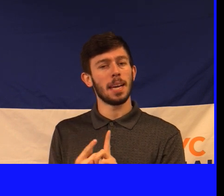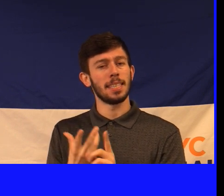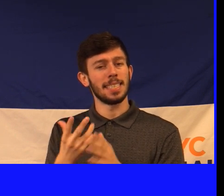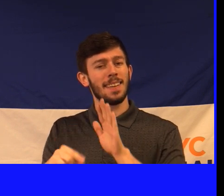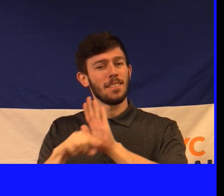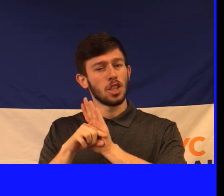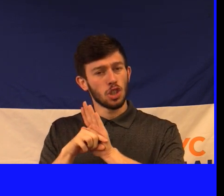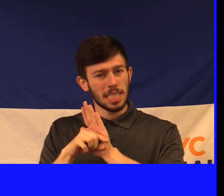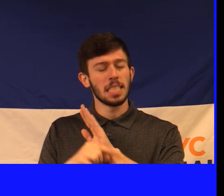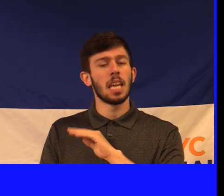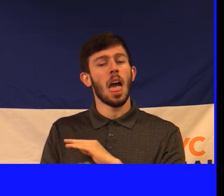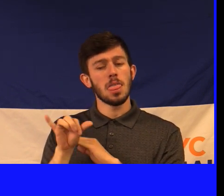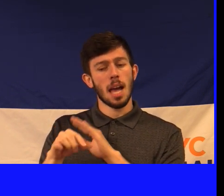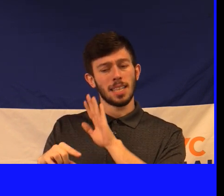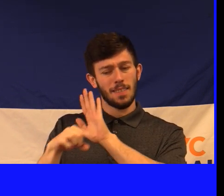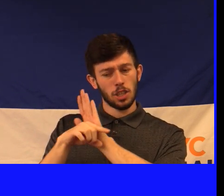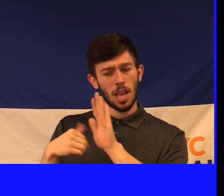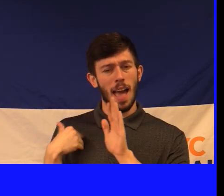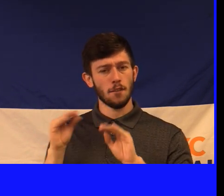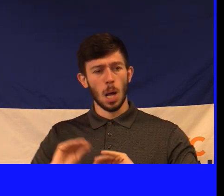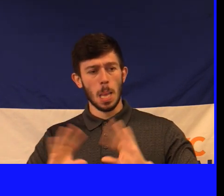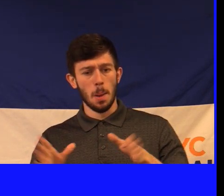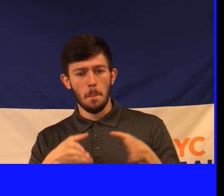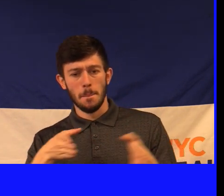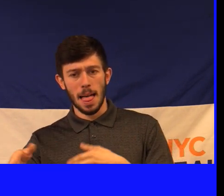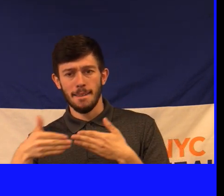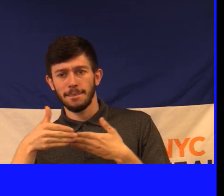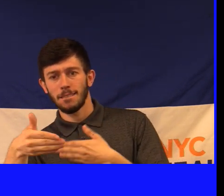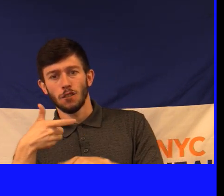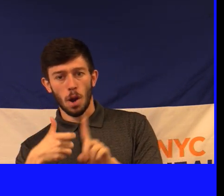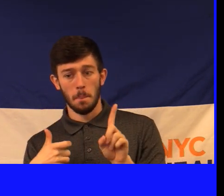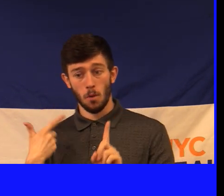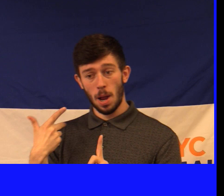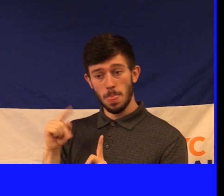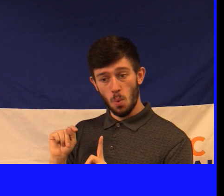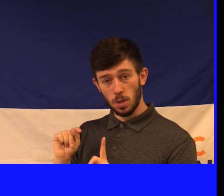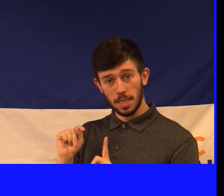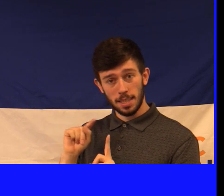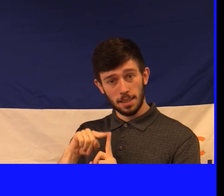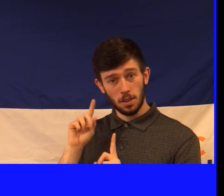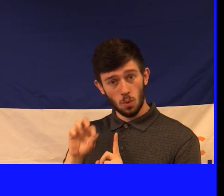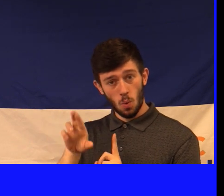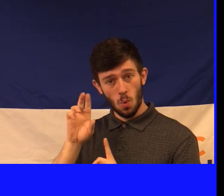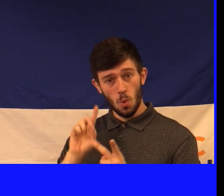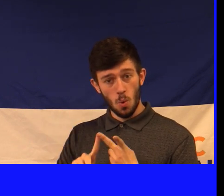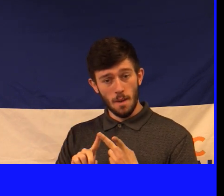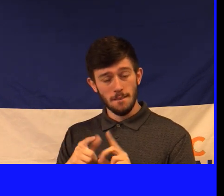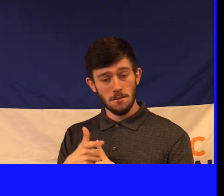out. Is there a clear roadmap either from Grant Thornton or from